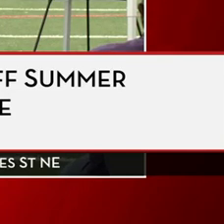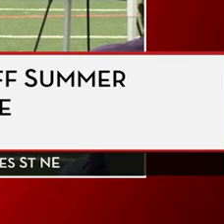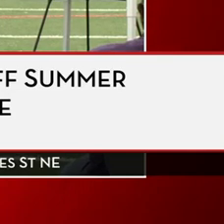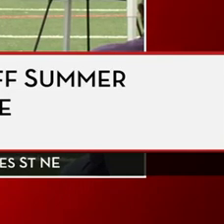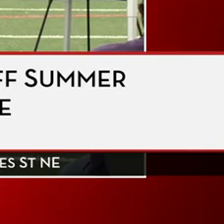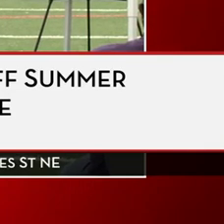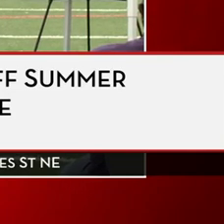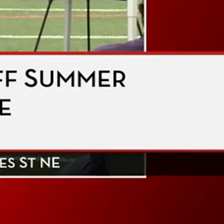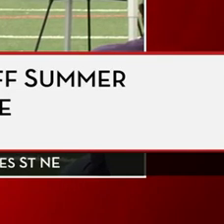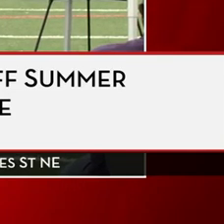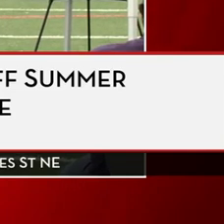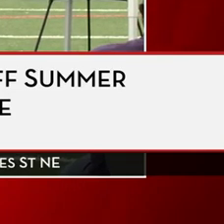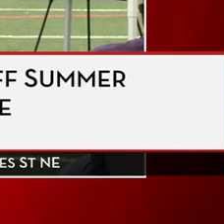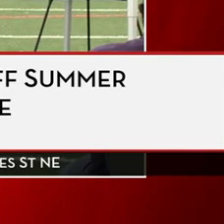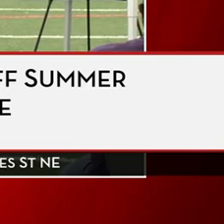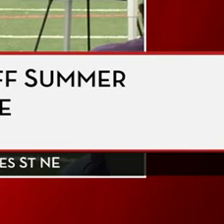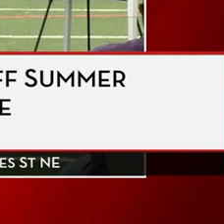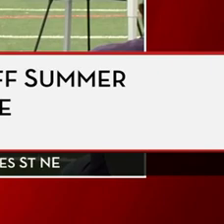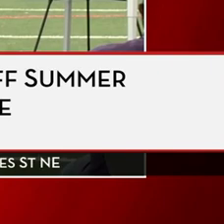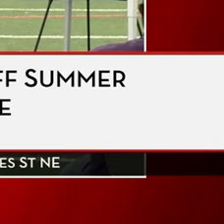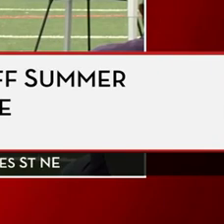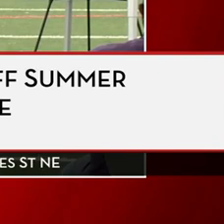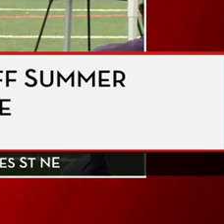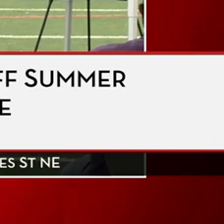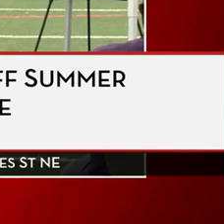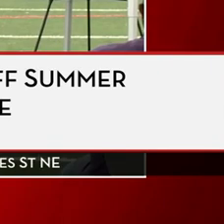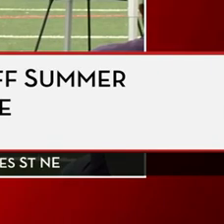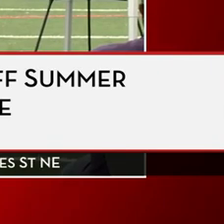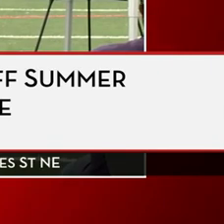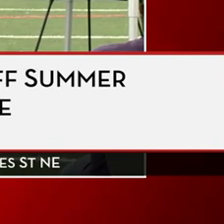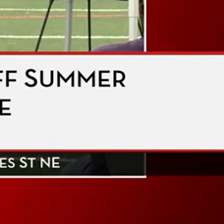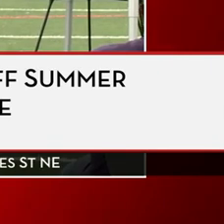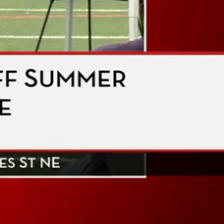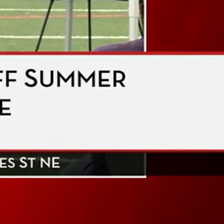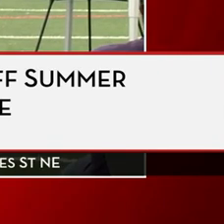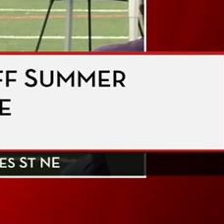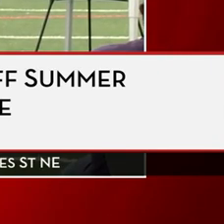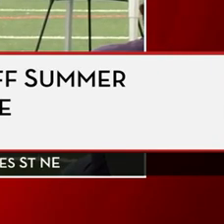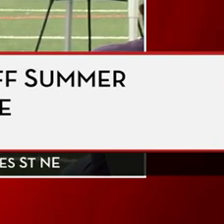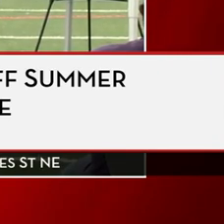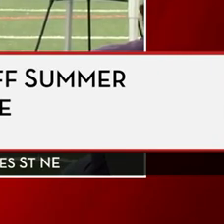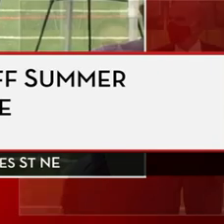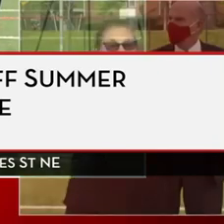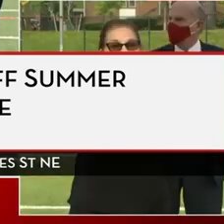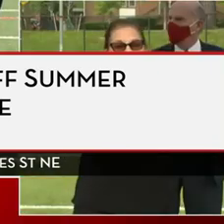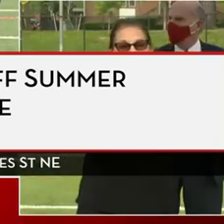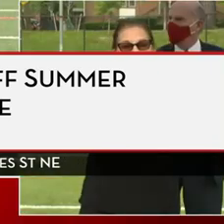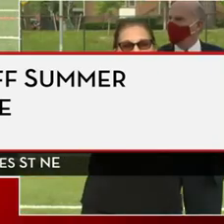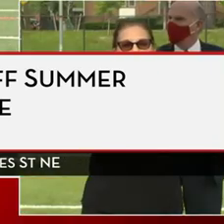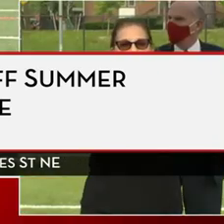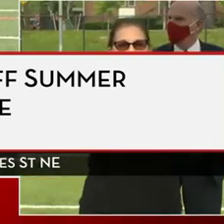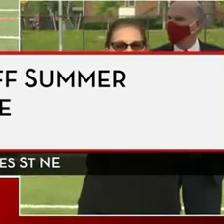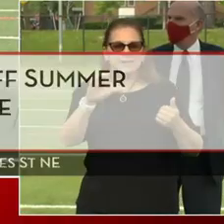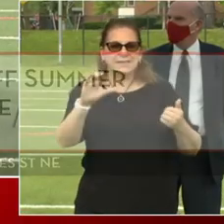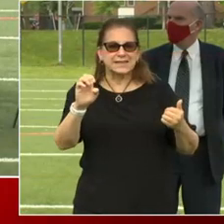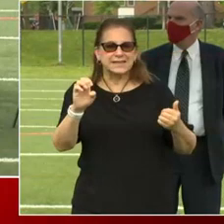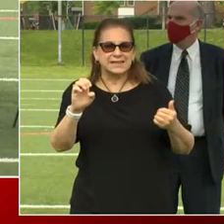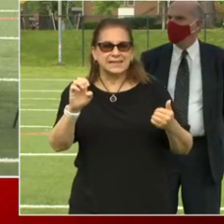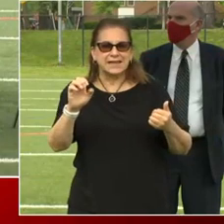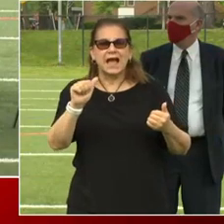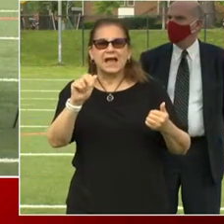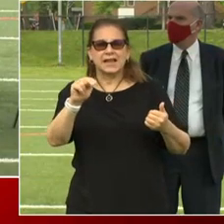Rosedale community. My greetings to the ANC representatives here and community